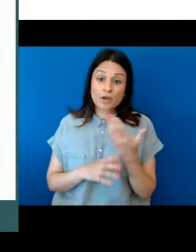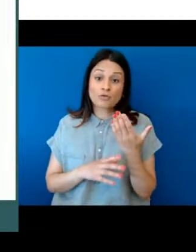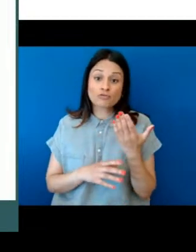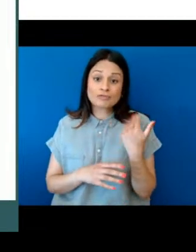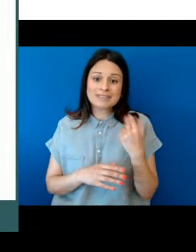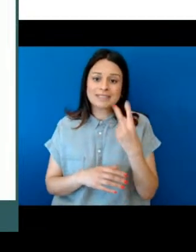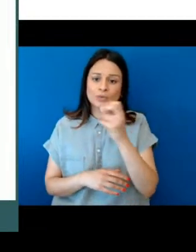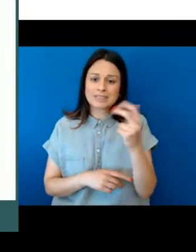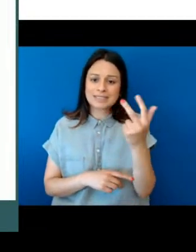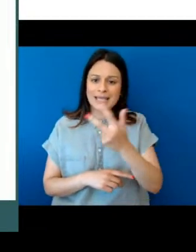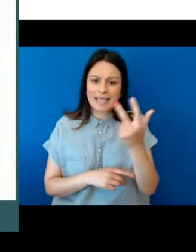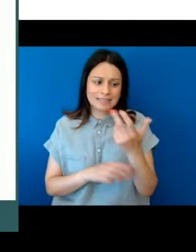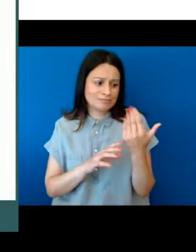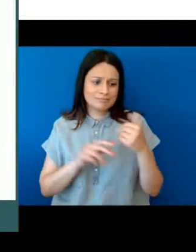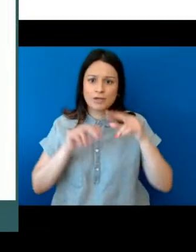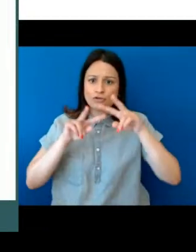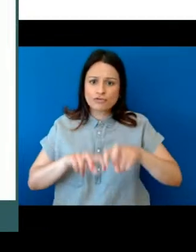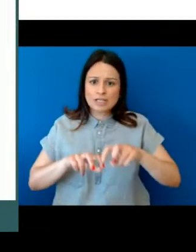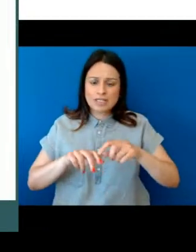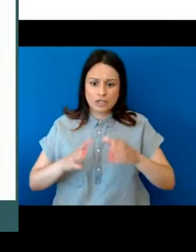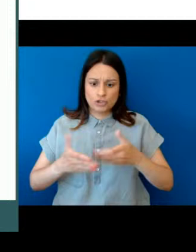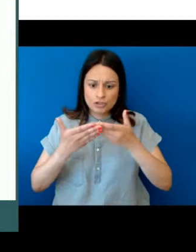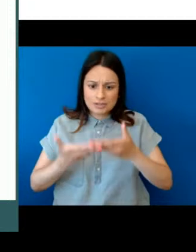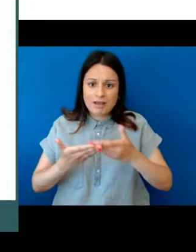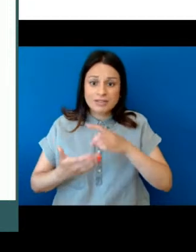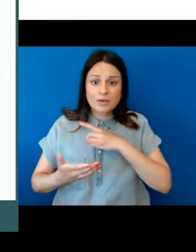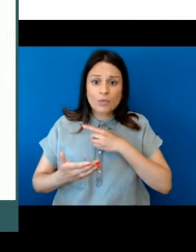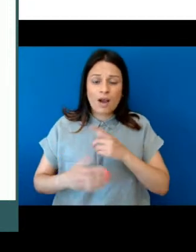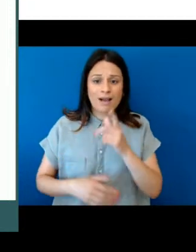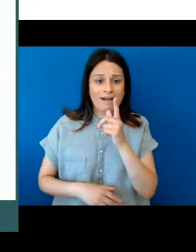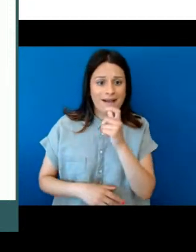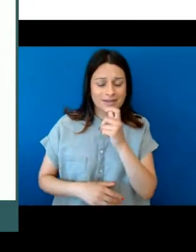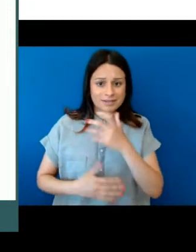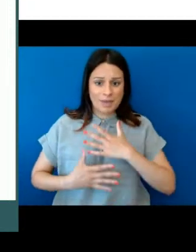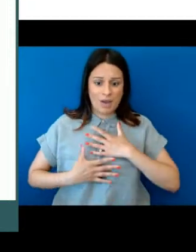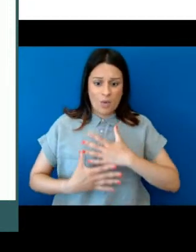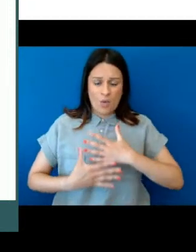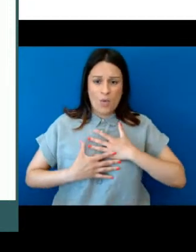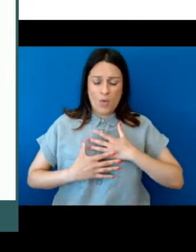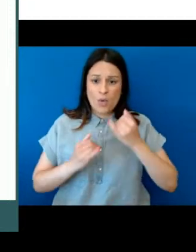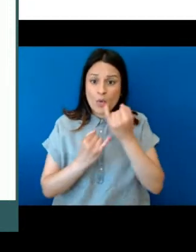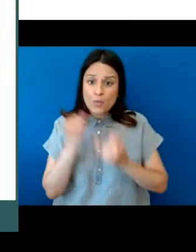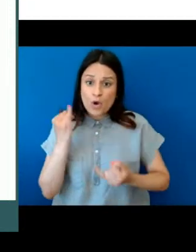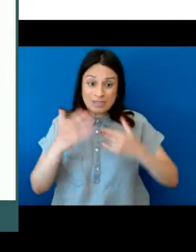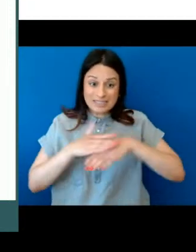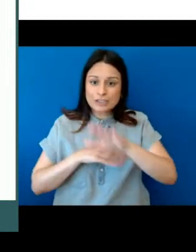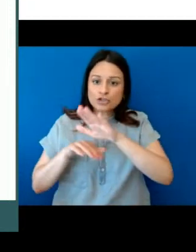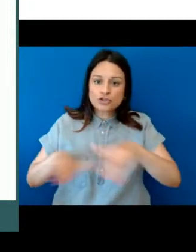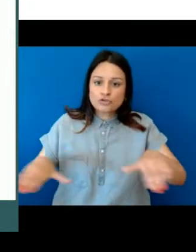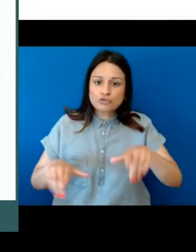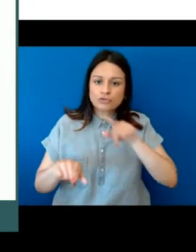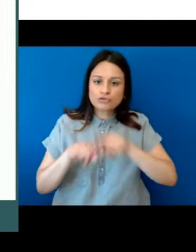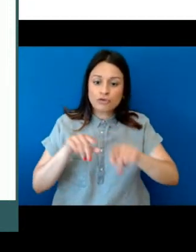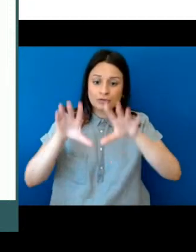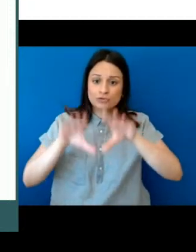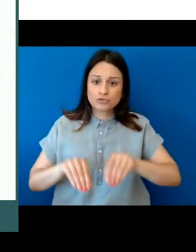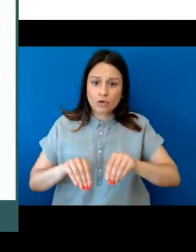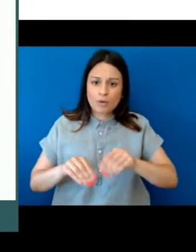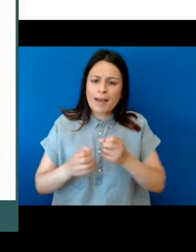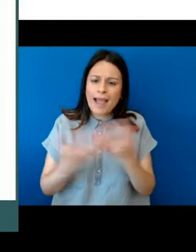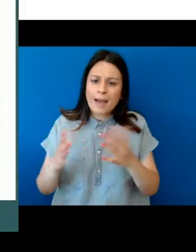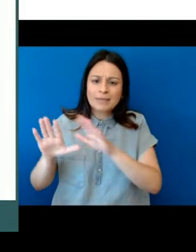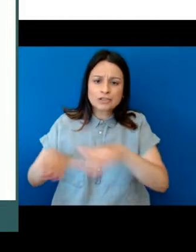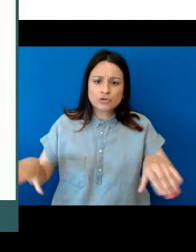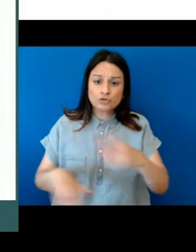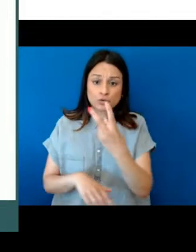about trying to stop asthma exacerbations in children. And it was over 200 children, and they were